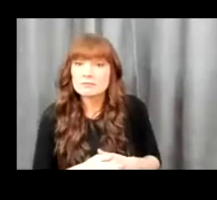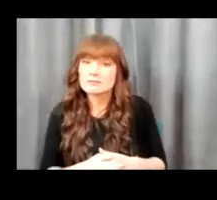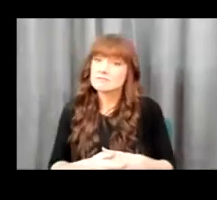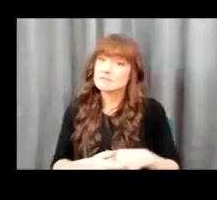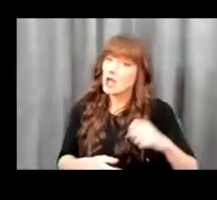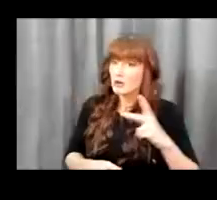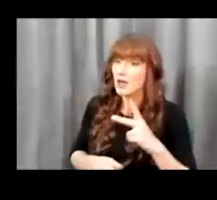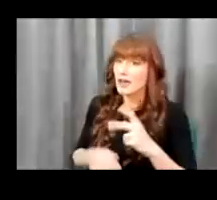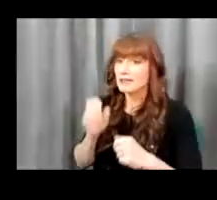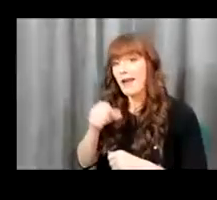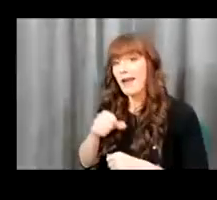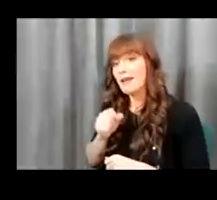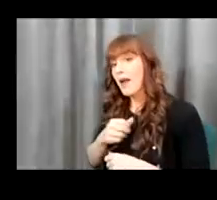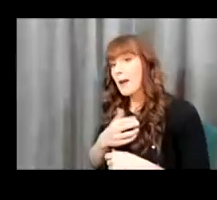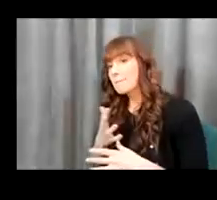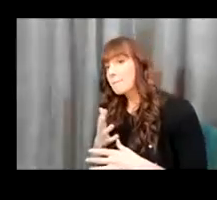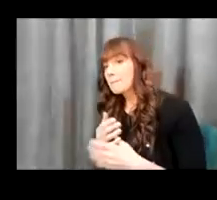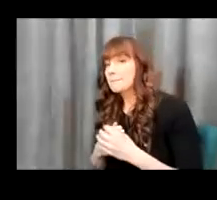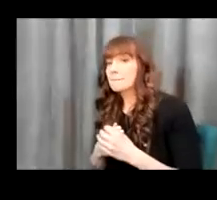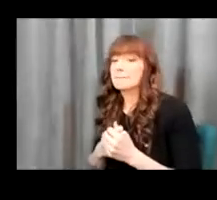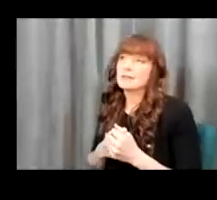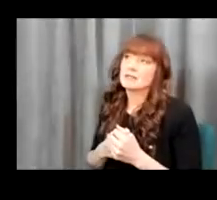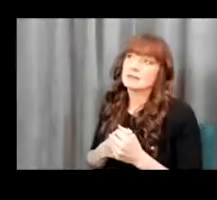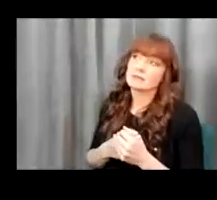Okay. Yeah.